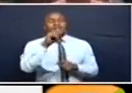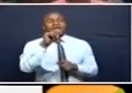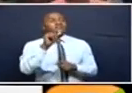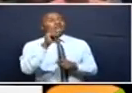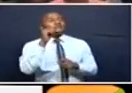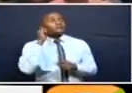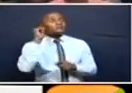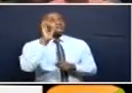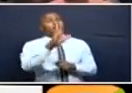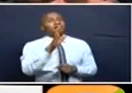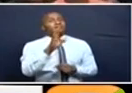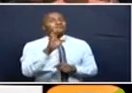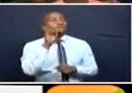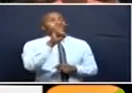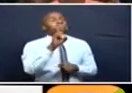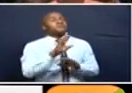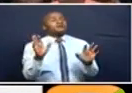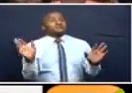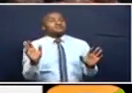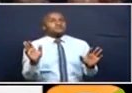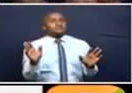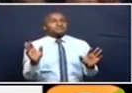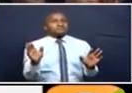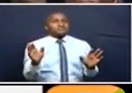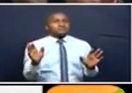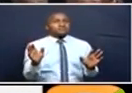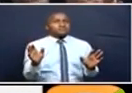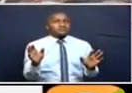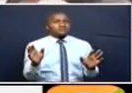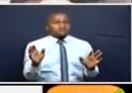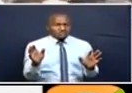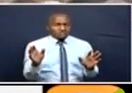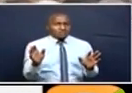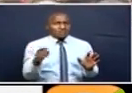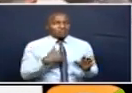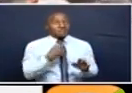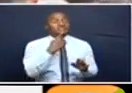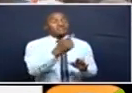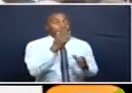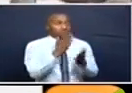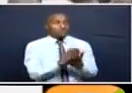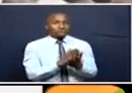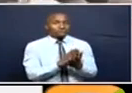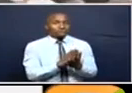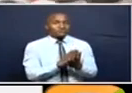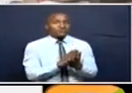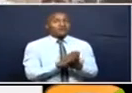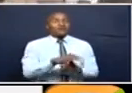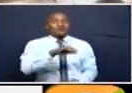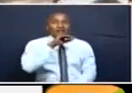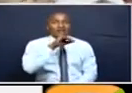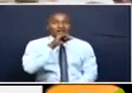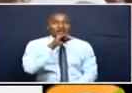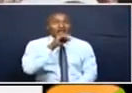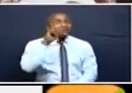who are going to see the anasa. So it shouldn't mean anything according to you. And I will tell you for a fact, Raila Odinga should